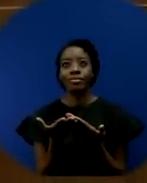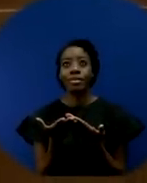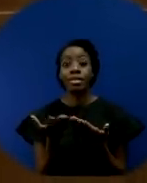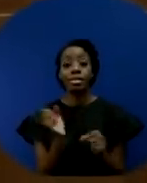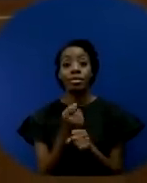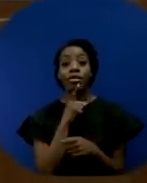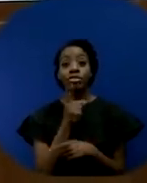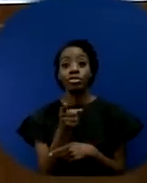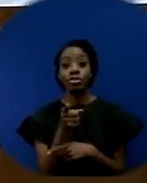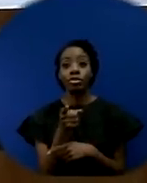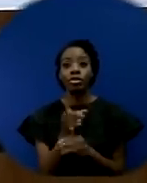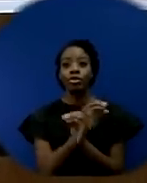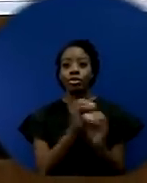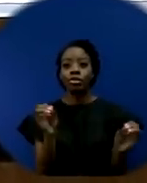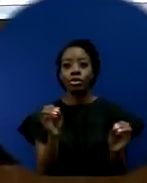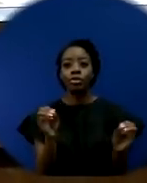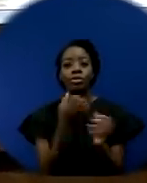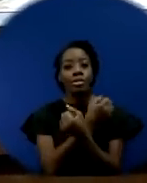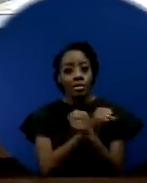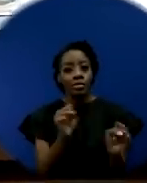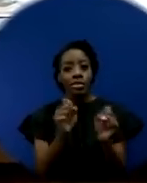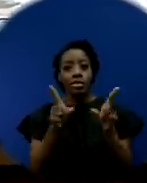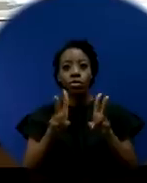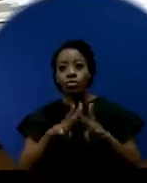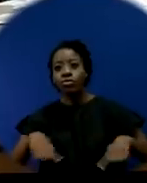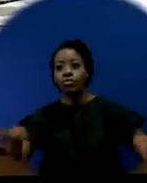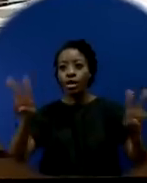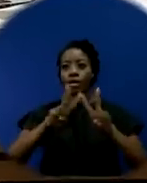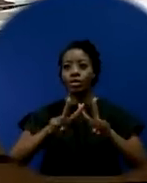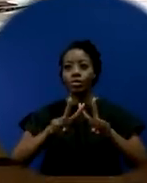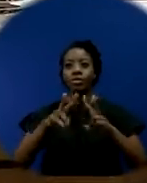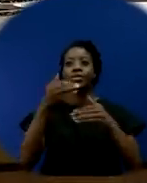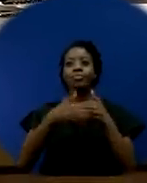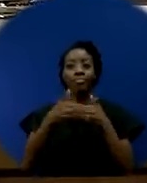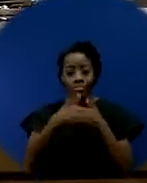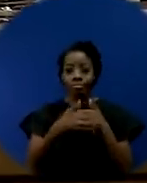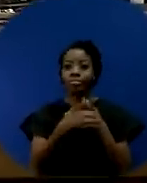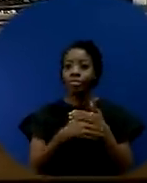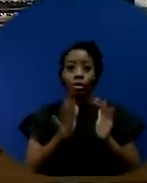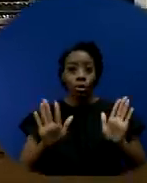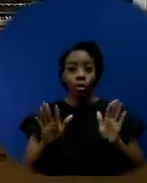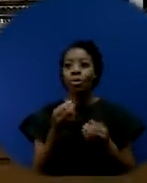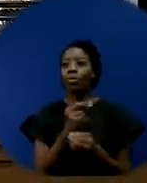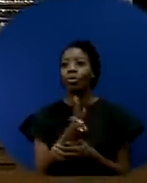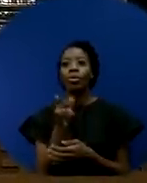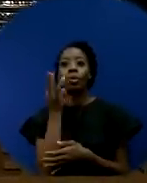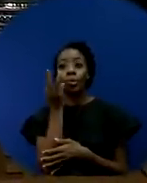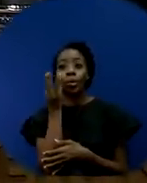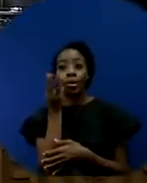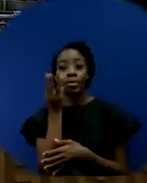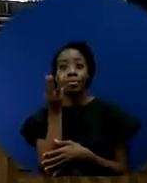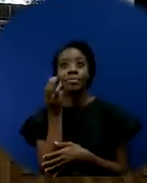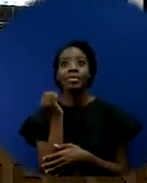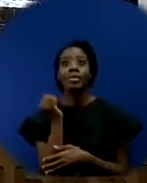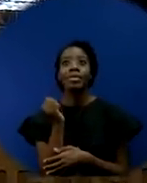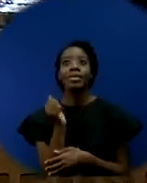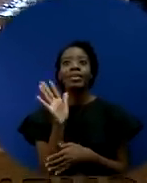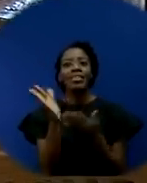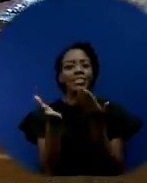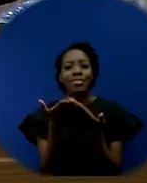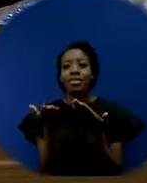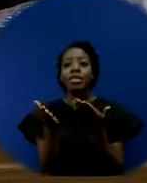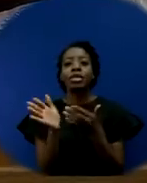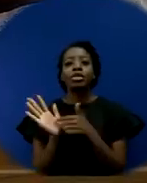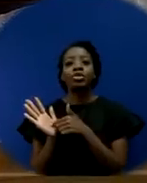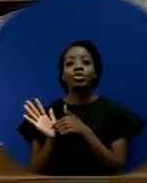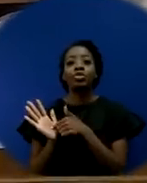There is no salvific value in the bread or in the wine. These are